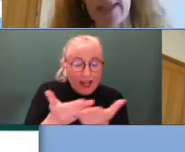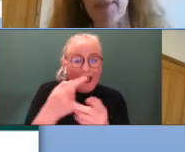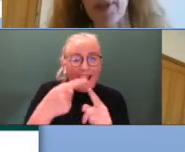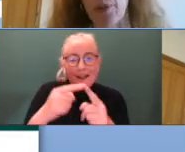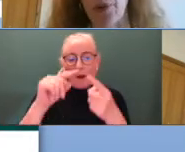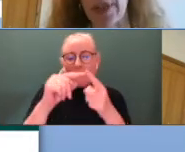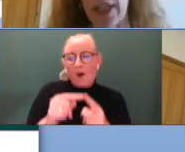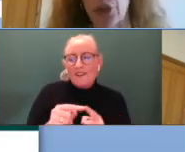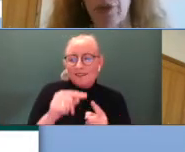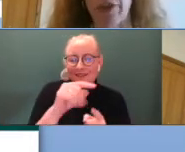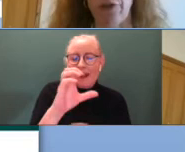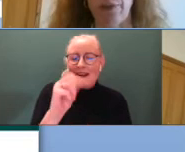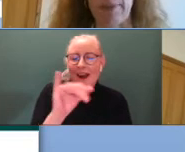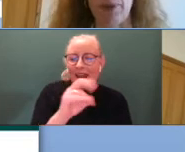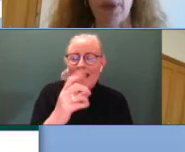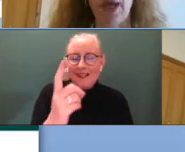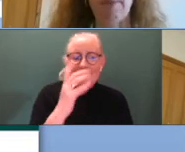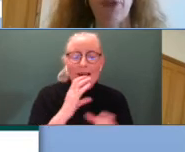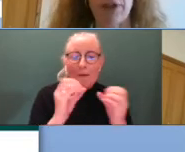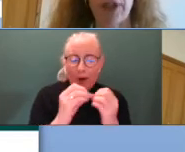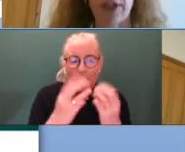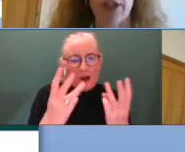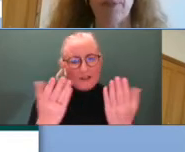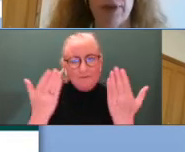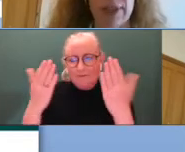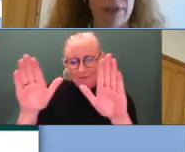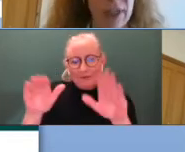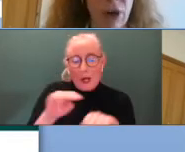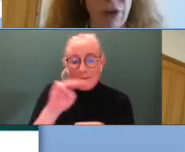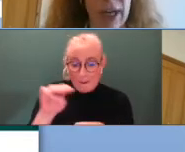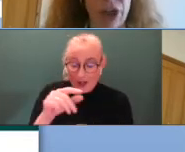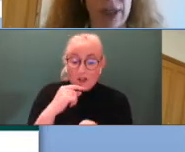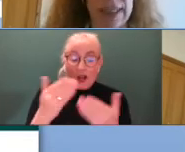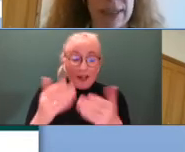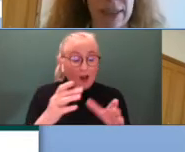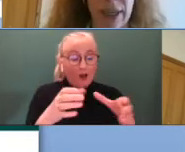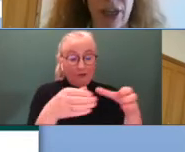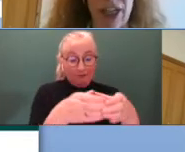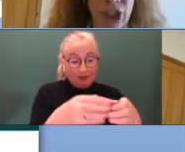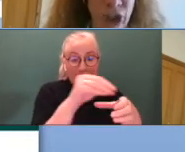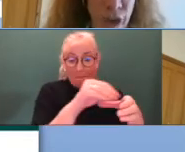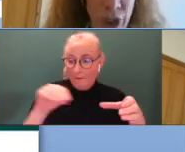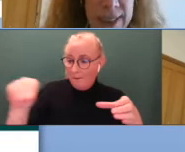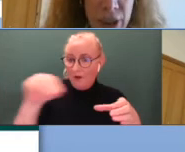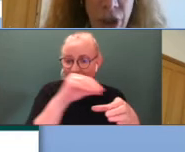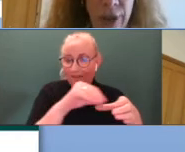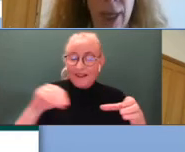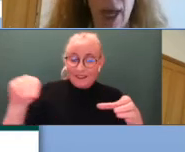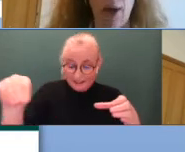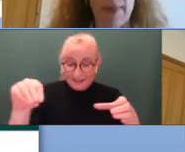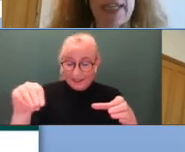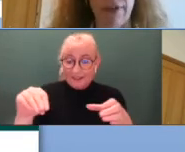that this is something that will continue to evolve for people, but that the process of decongregation and